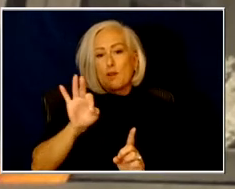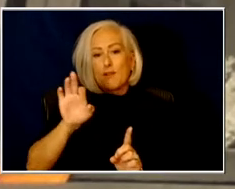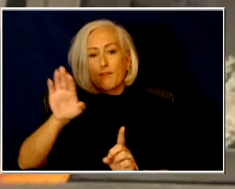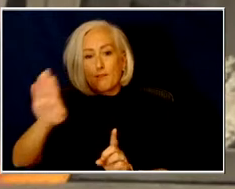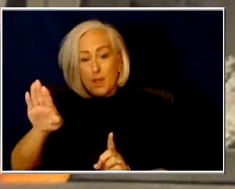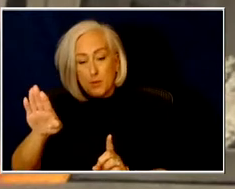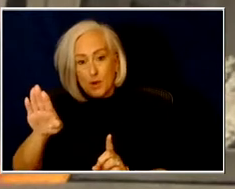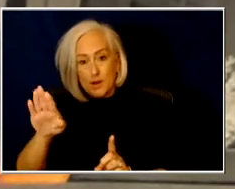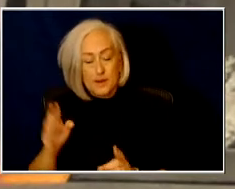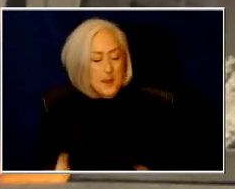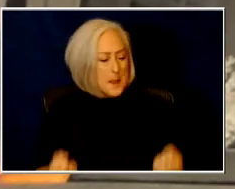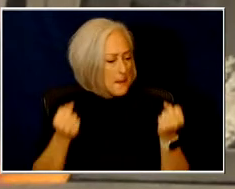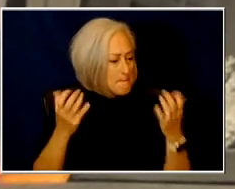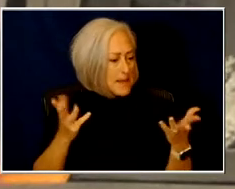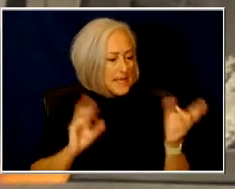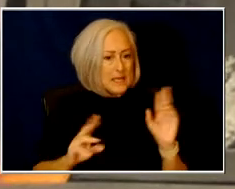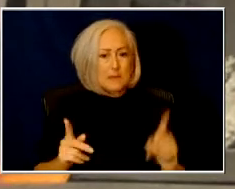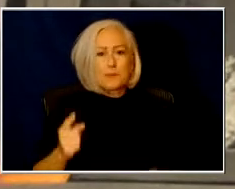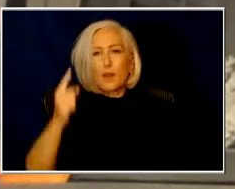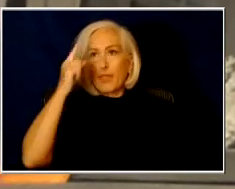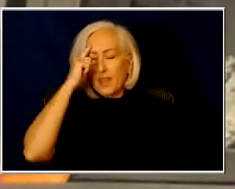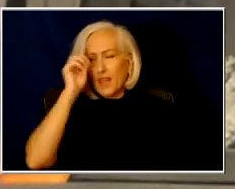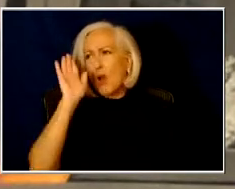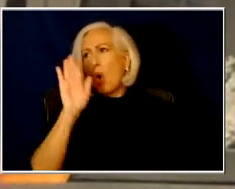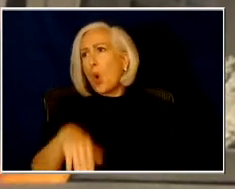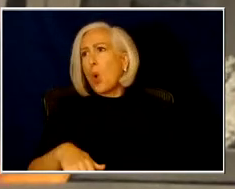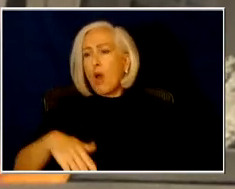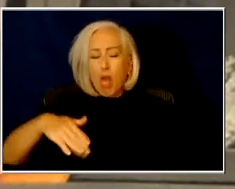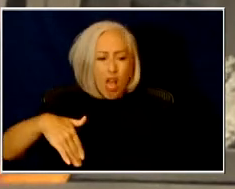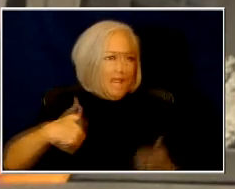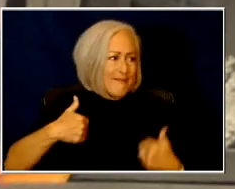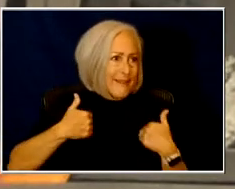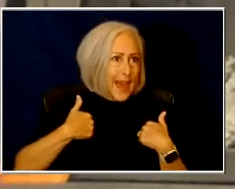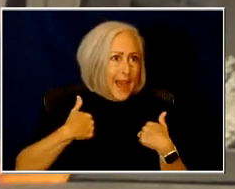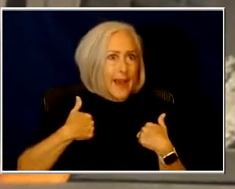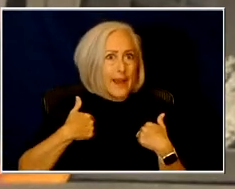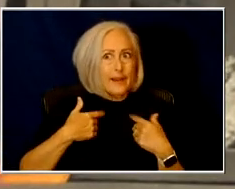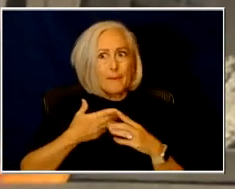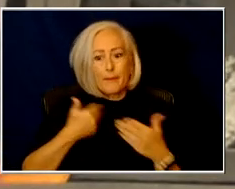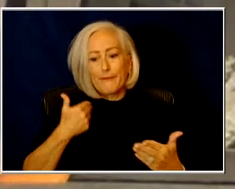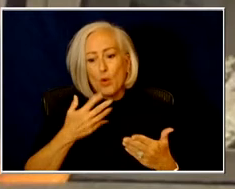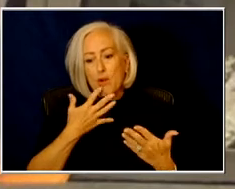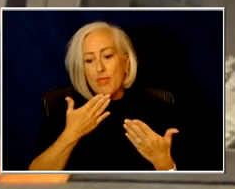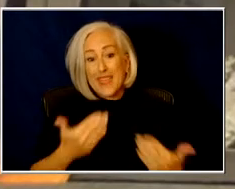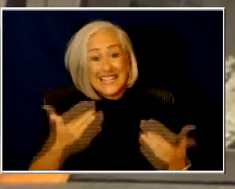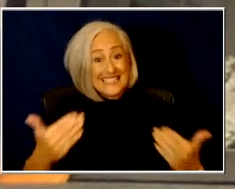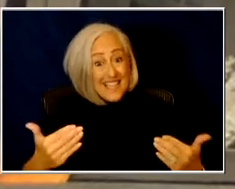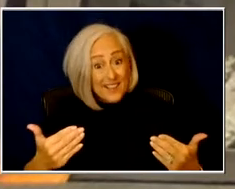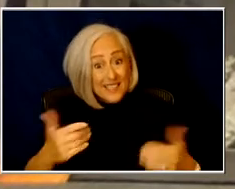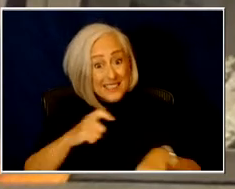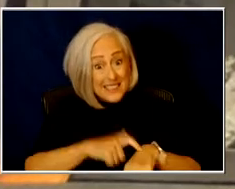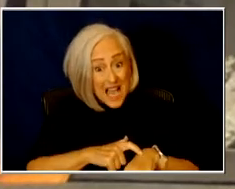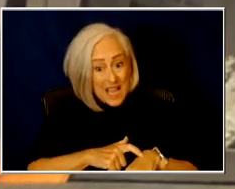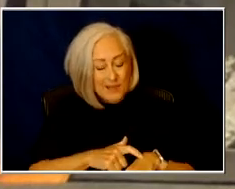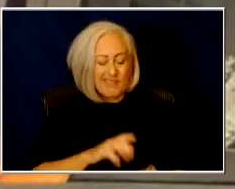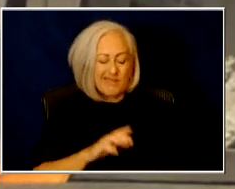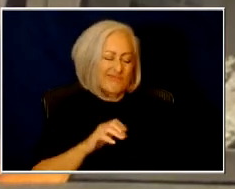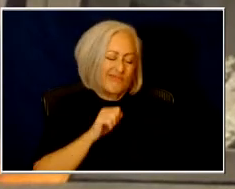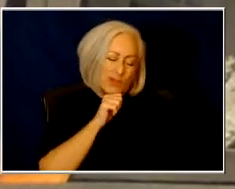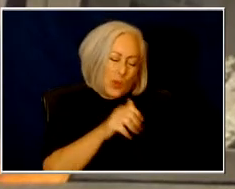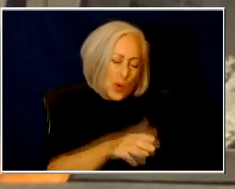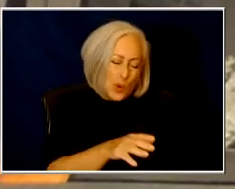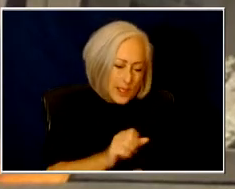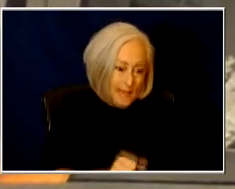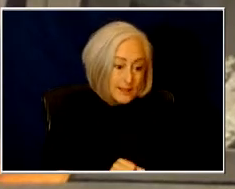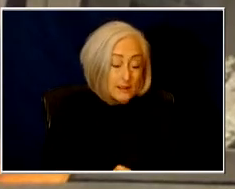if they don't get it by Thanksgiving it's too late and they don't need to bother with it um I think you do need to bother with it and I think